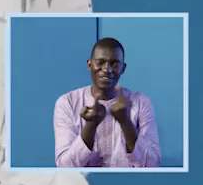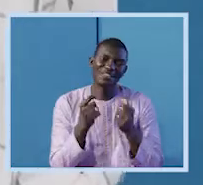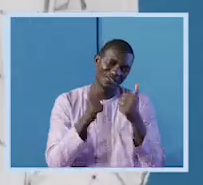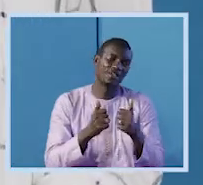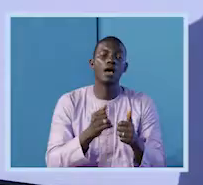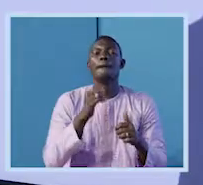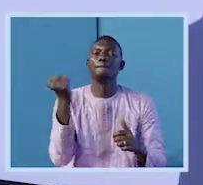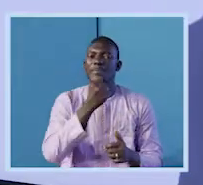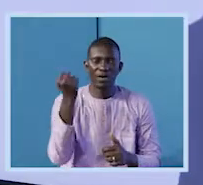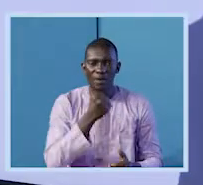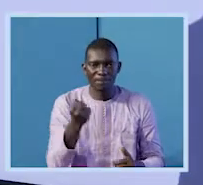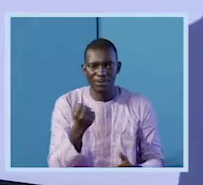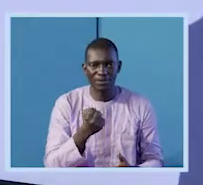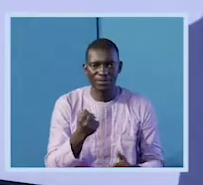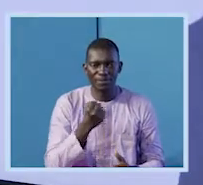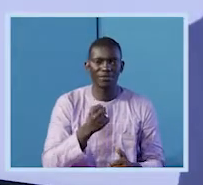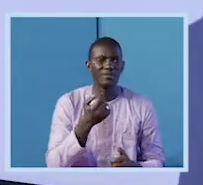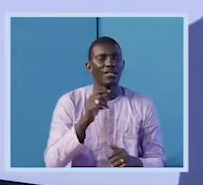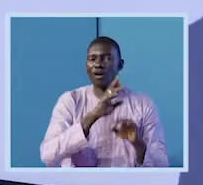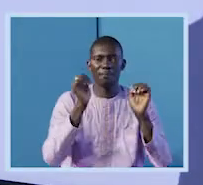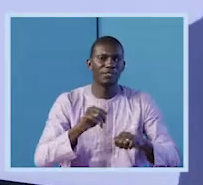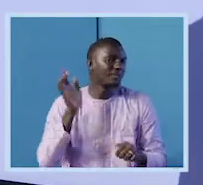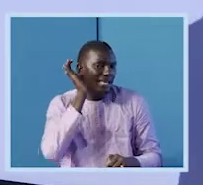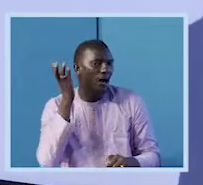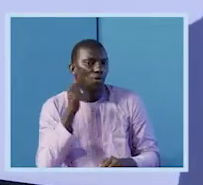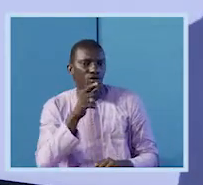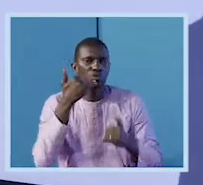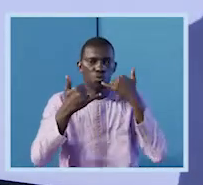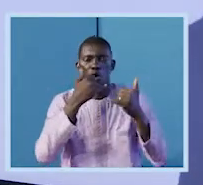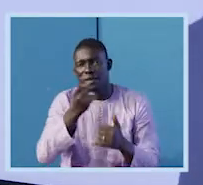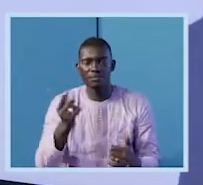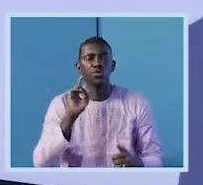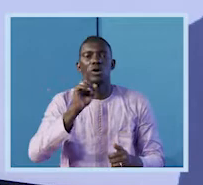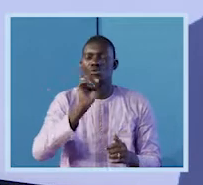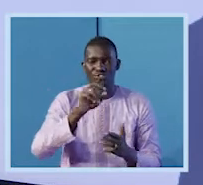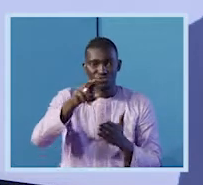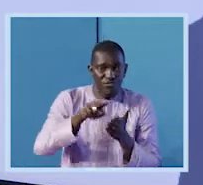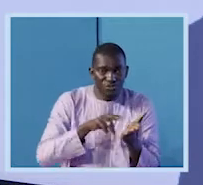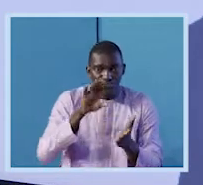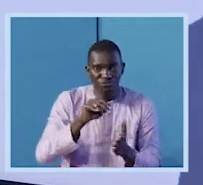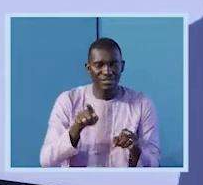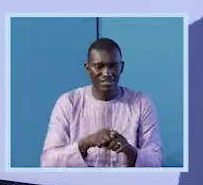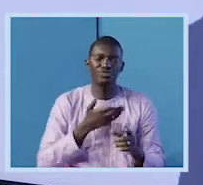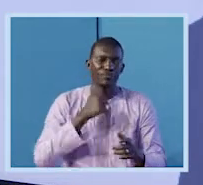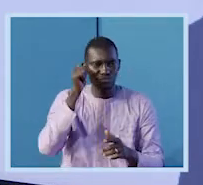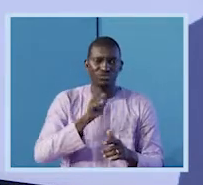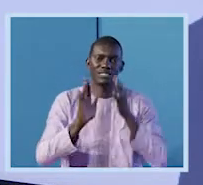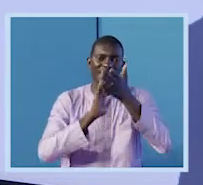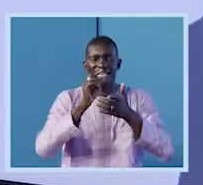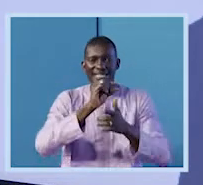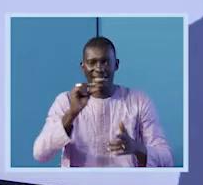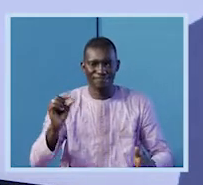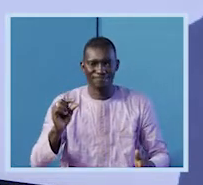Yeah. because they cannot hear when you call them. Okay. So what you need to do is you just have to sign them. So where is